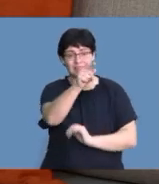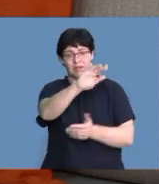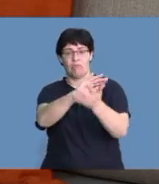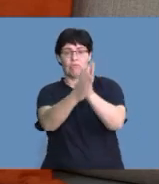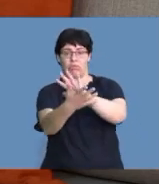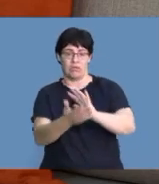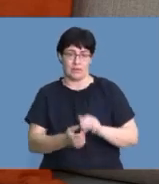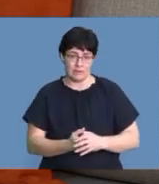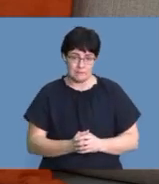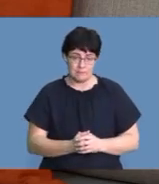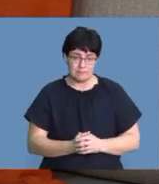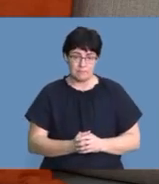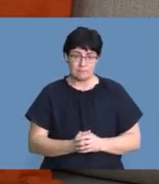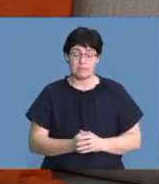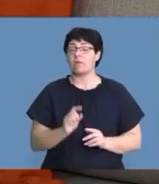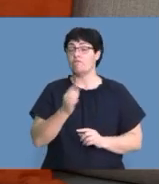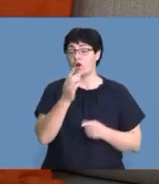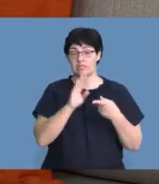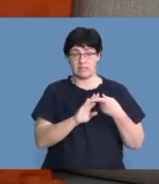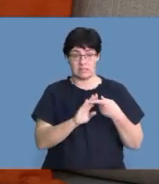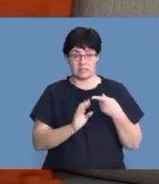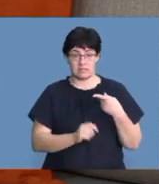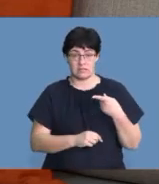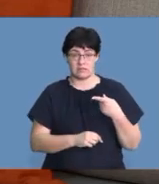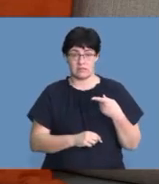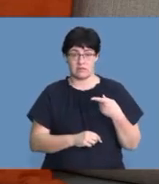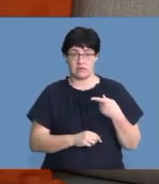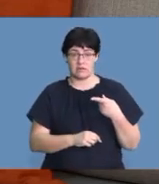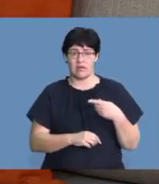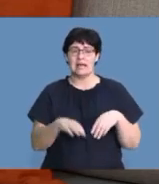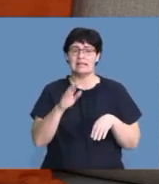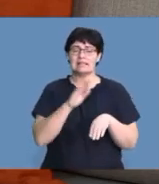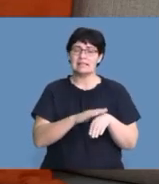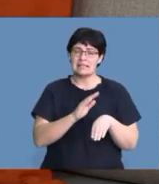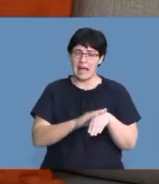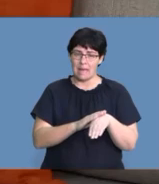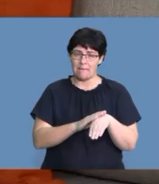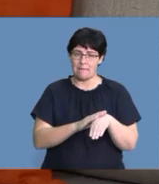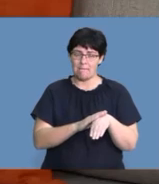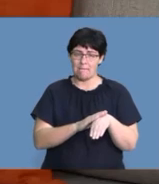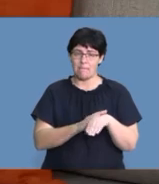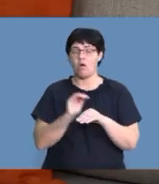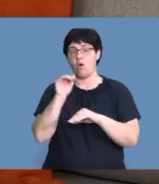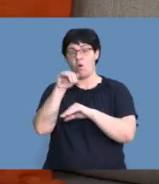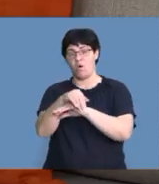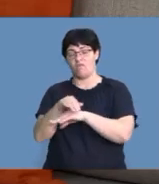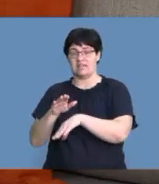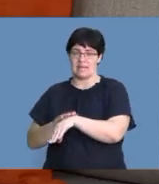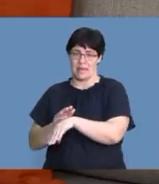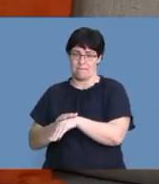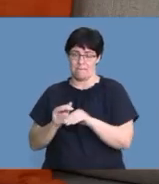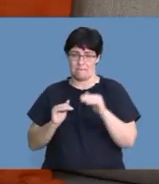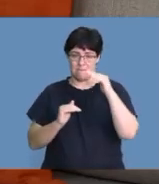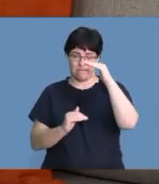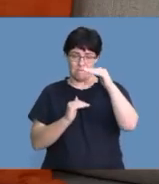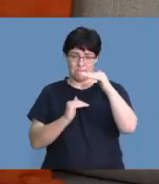we do. So the first thing I want to talk about is it's about time over time.